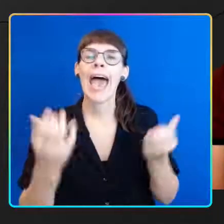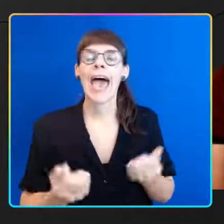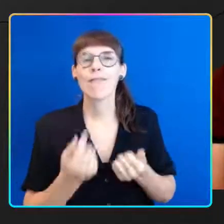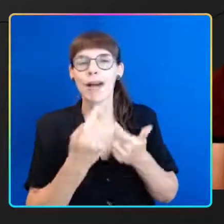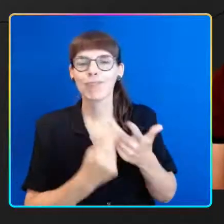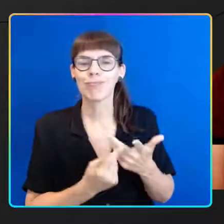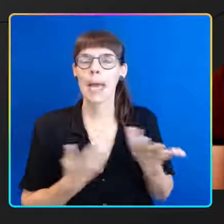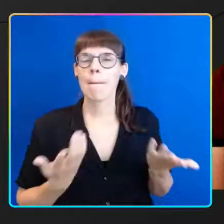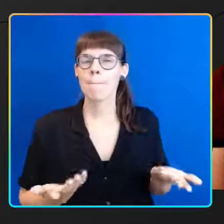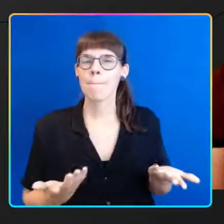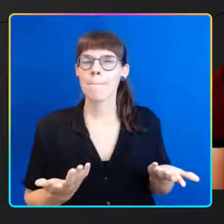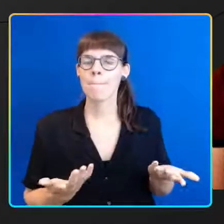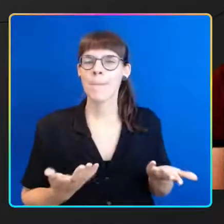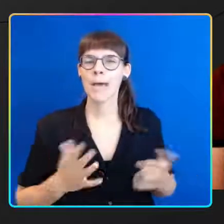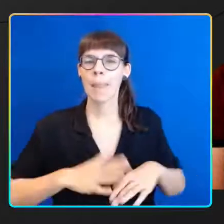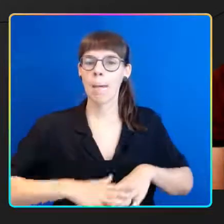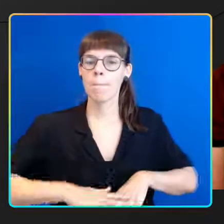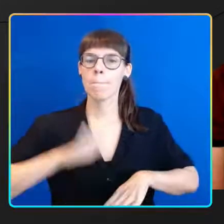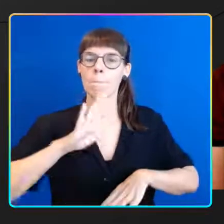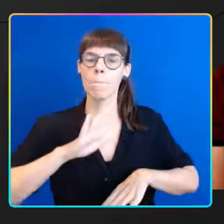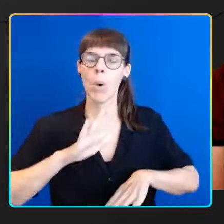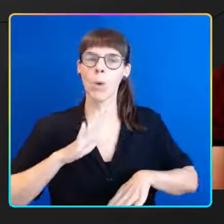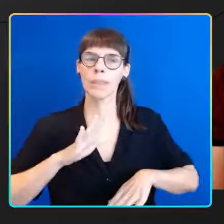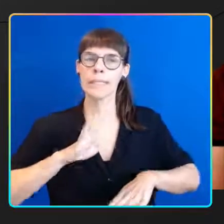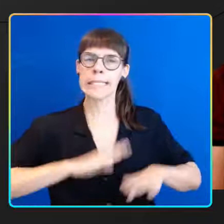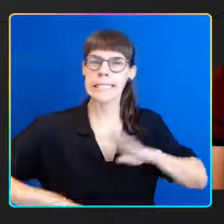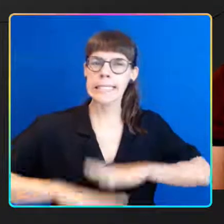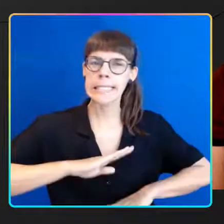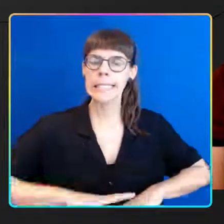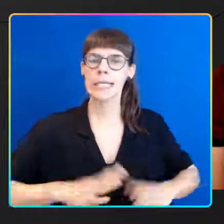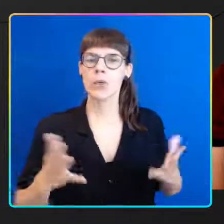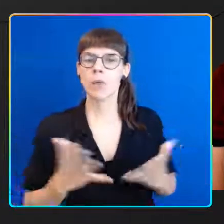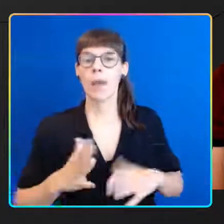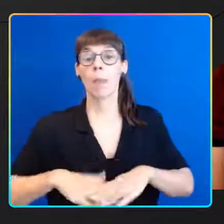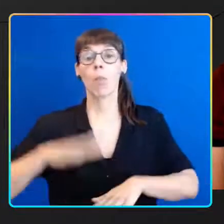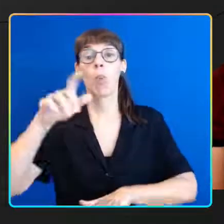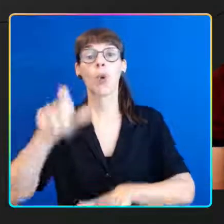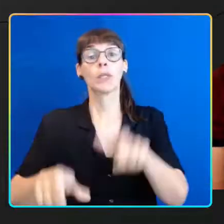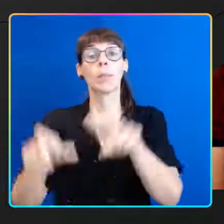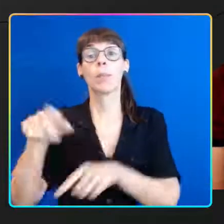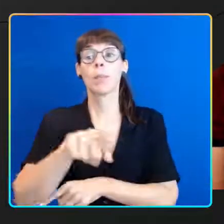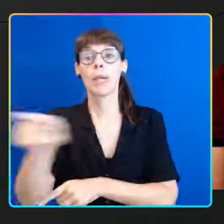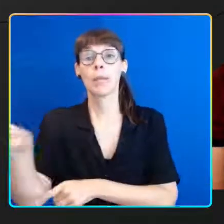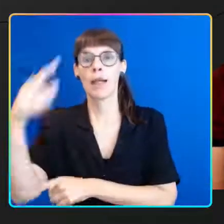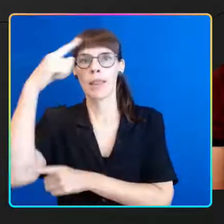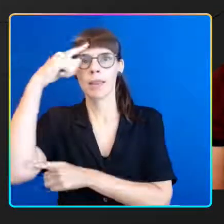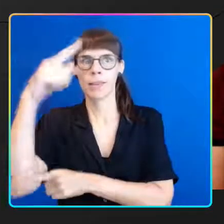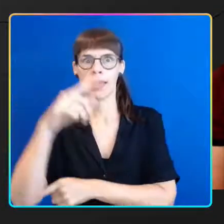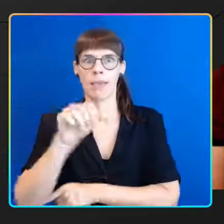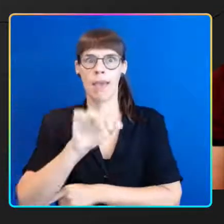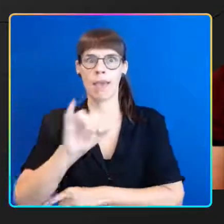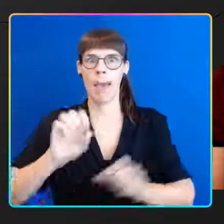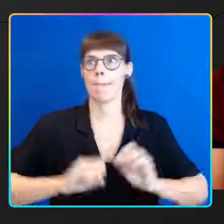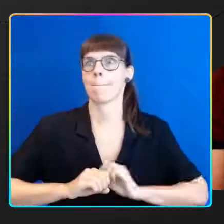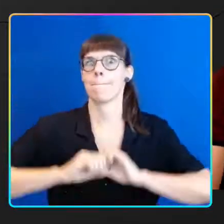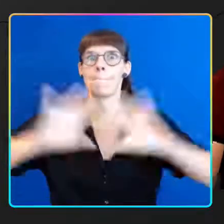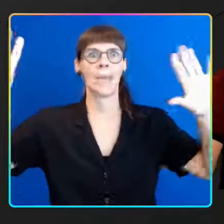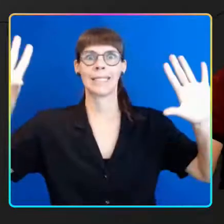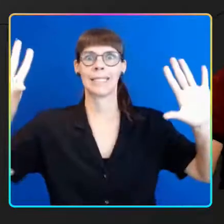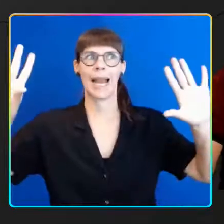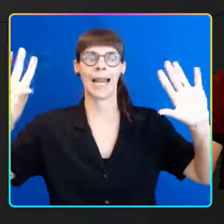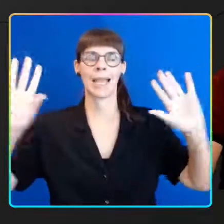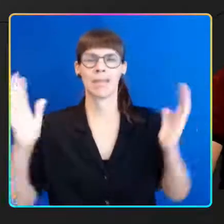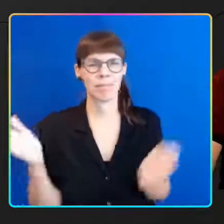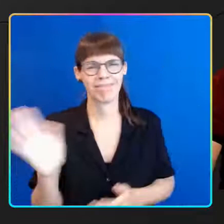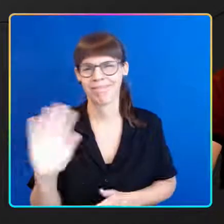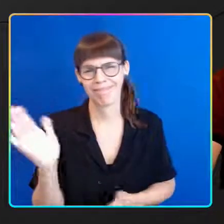it's that most of the people we talk to thinks that AI is magic, and unfortunately it is not. We